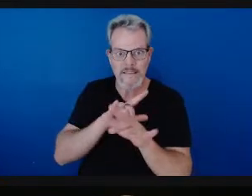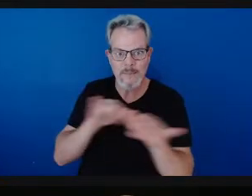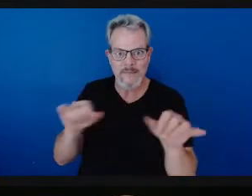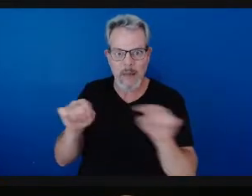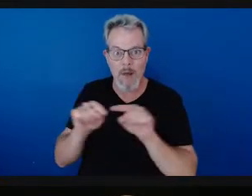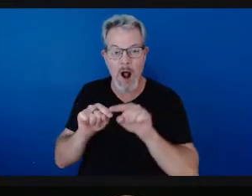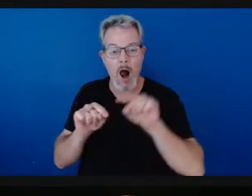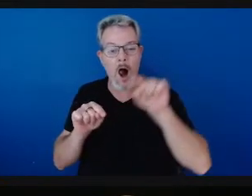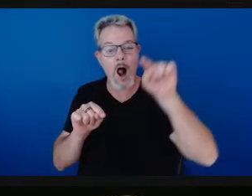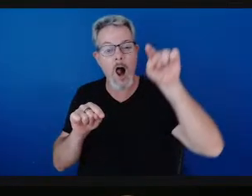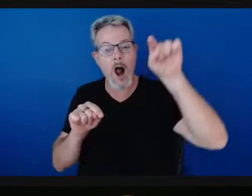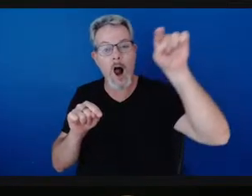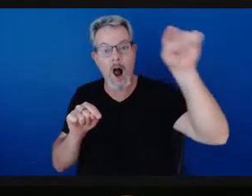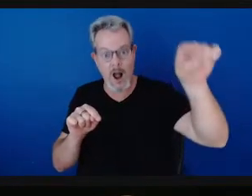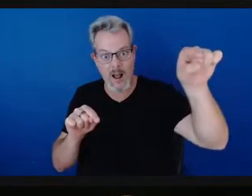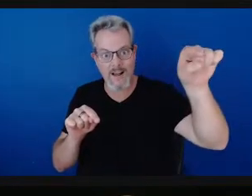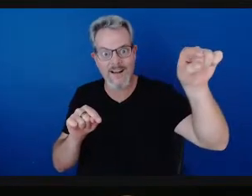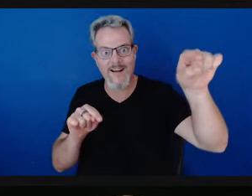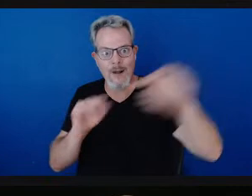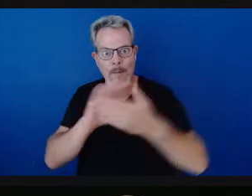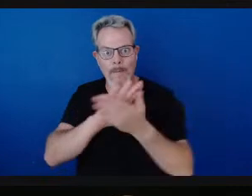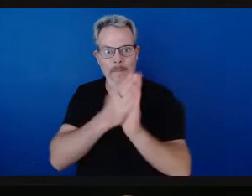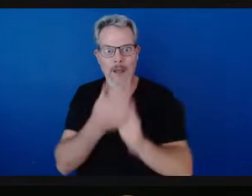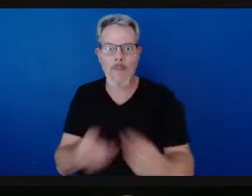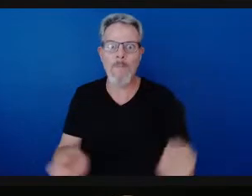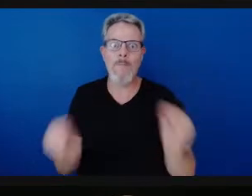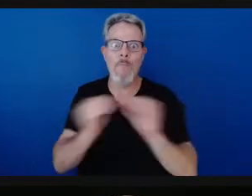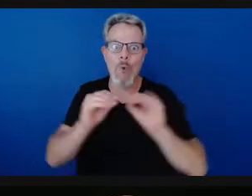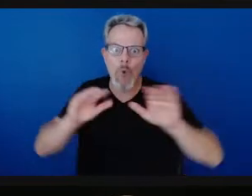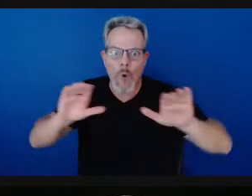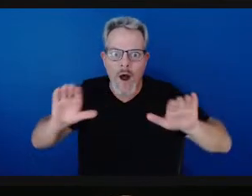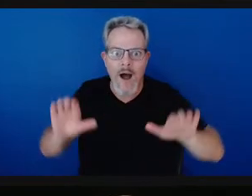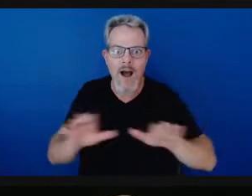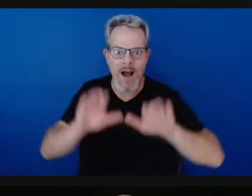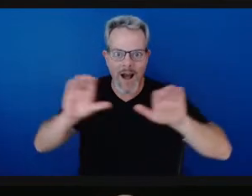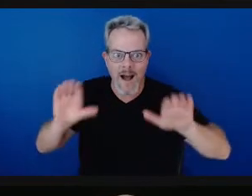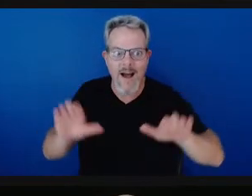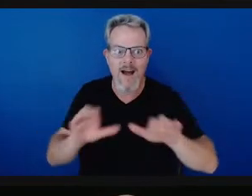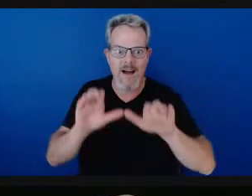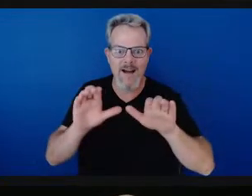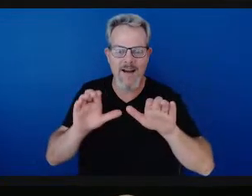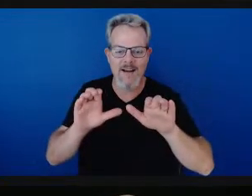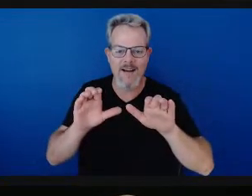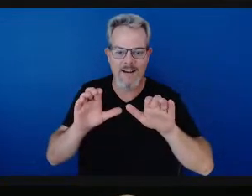this vent become more productive at the same time. So the